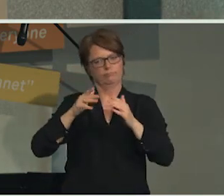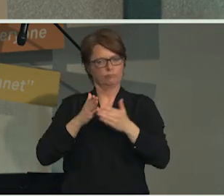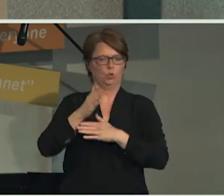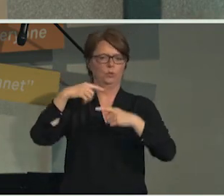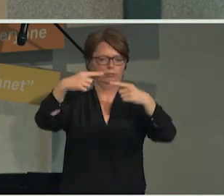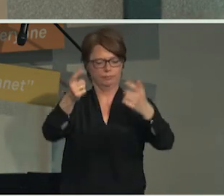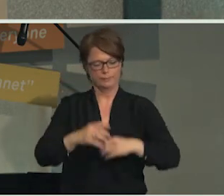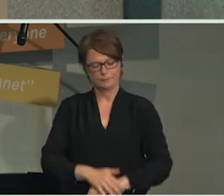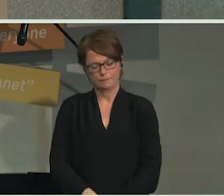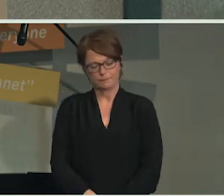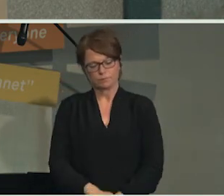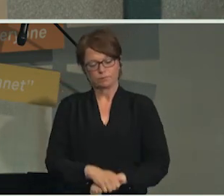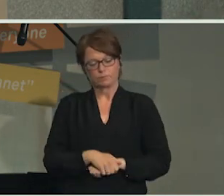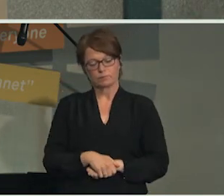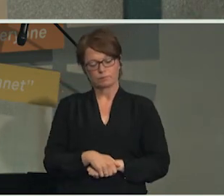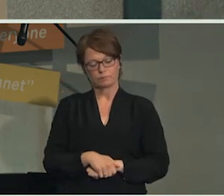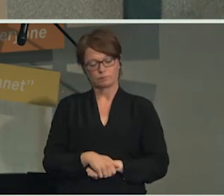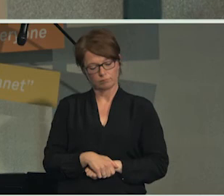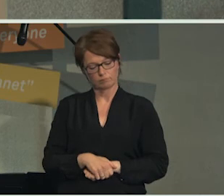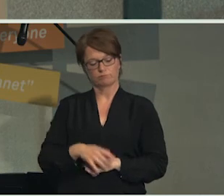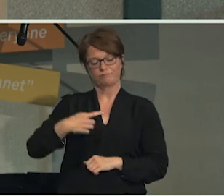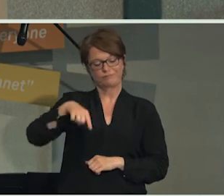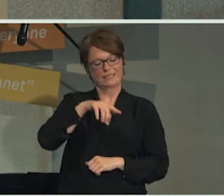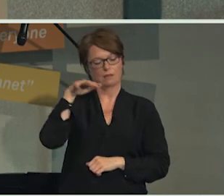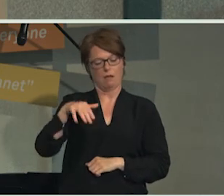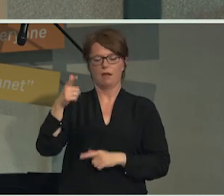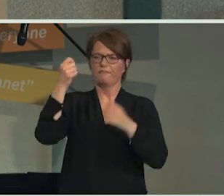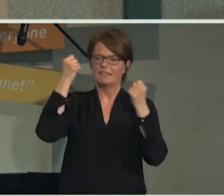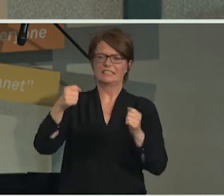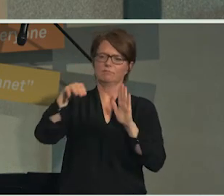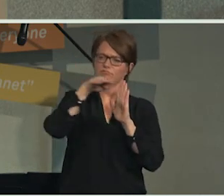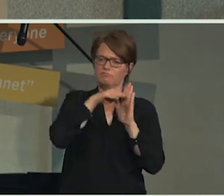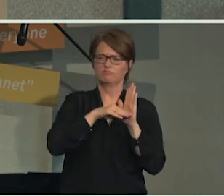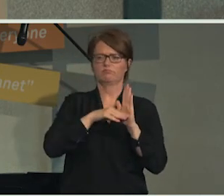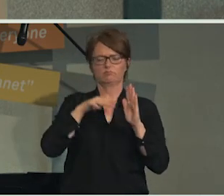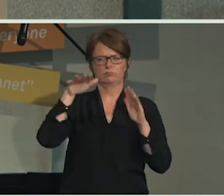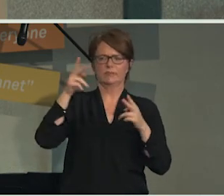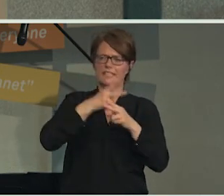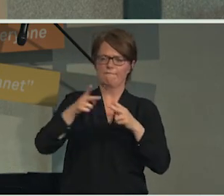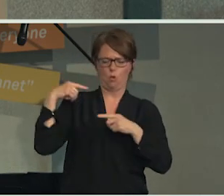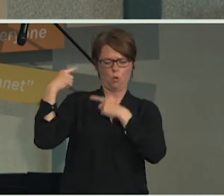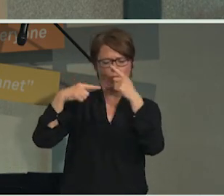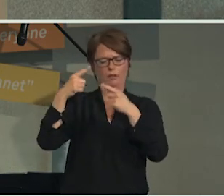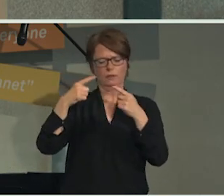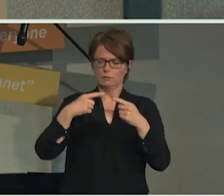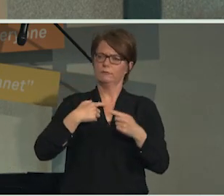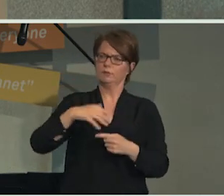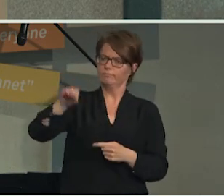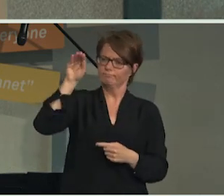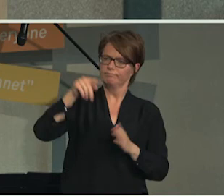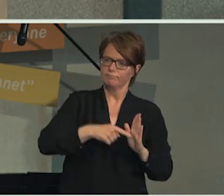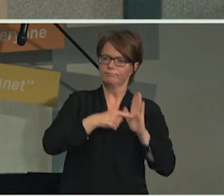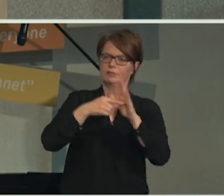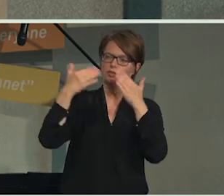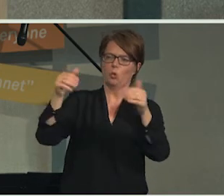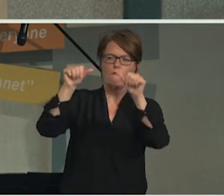progressive communities. This is, of course, due to the gaining strength of the global right. Thus, especially